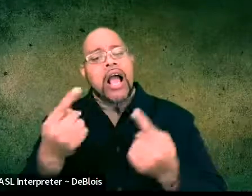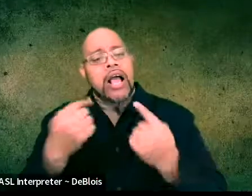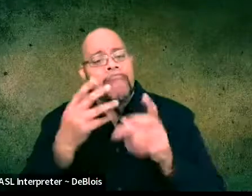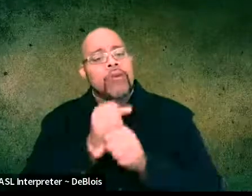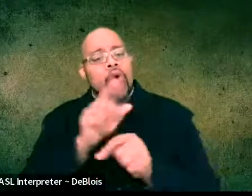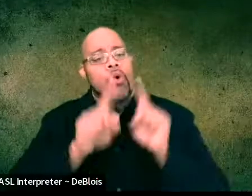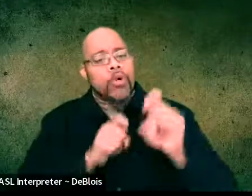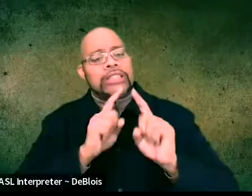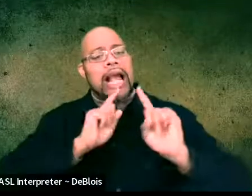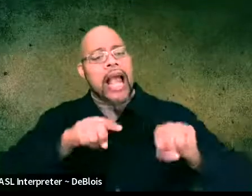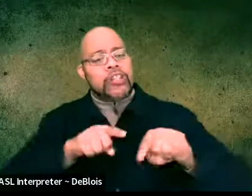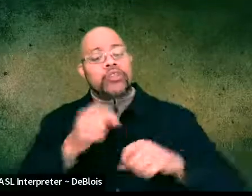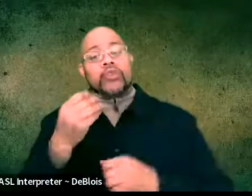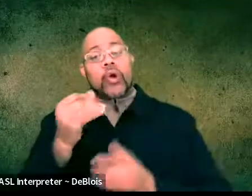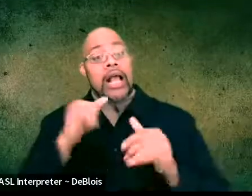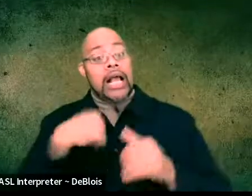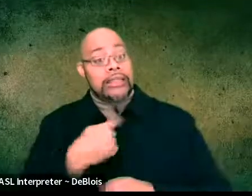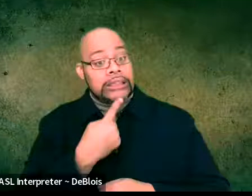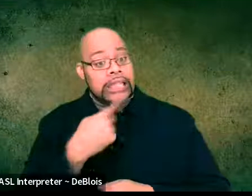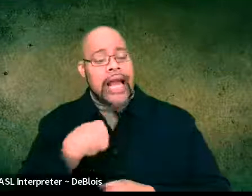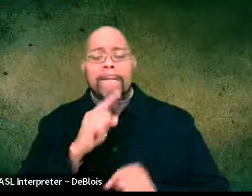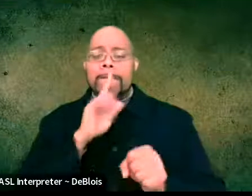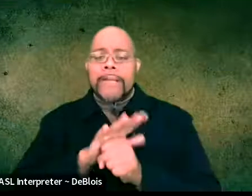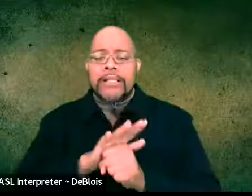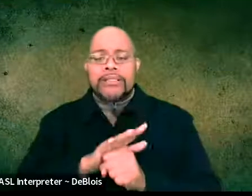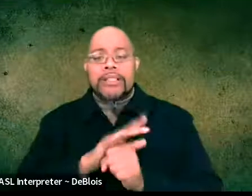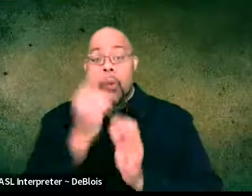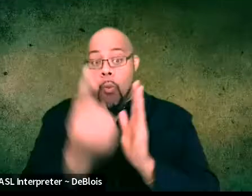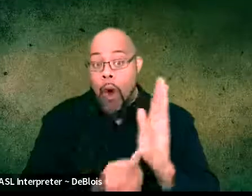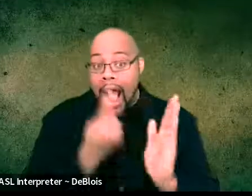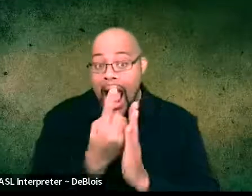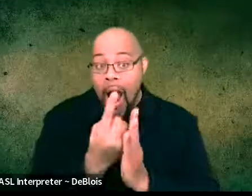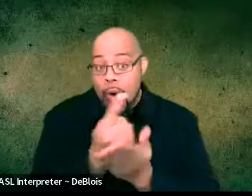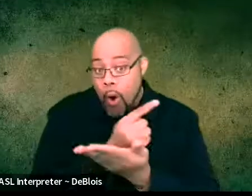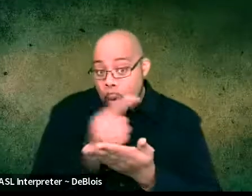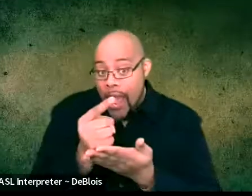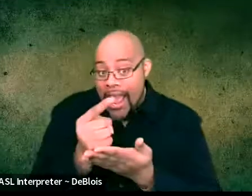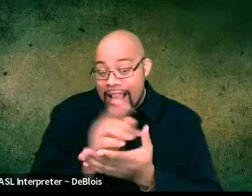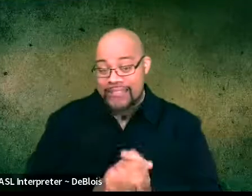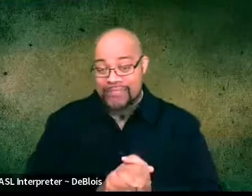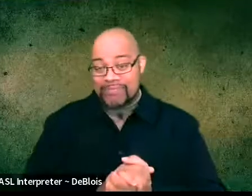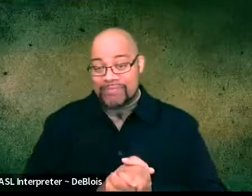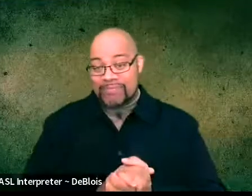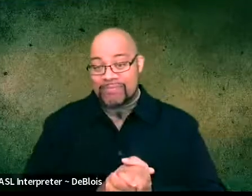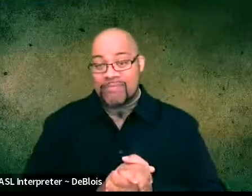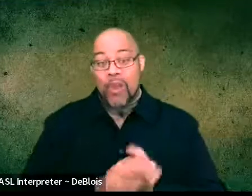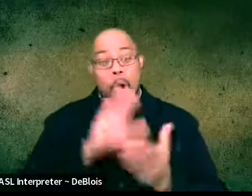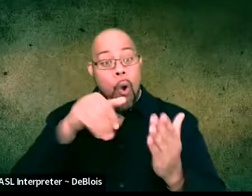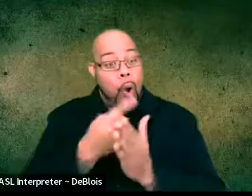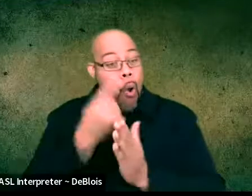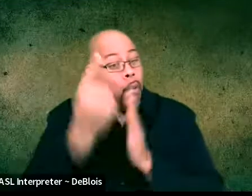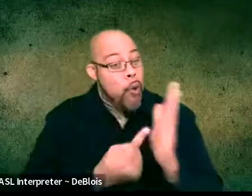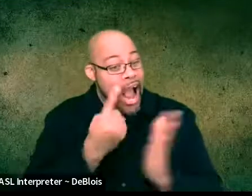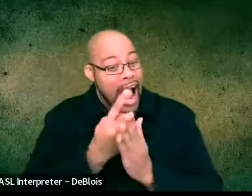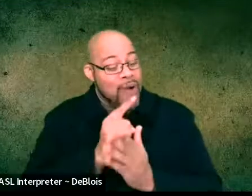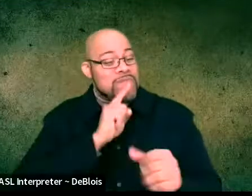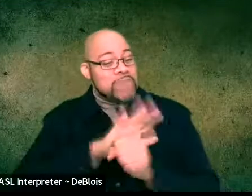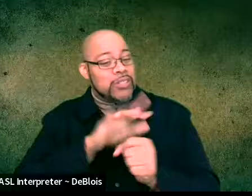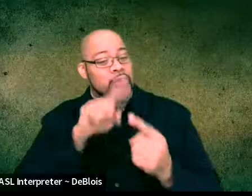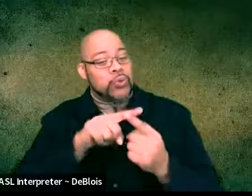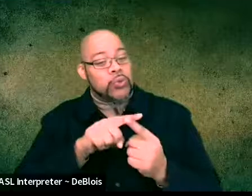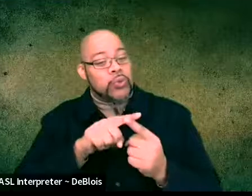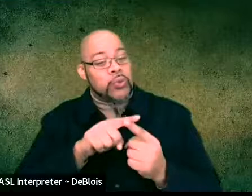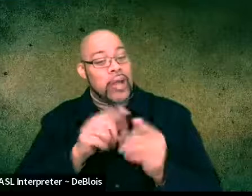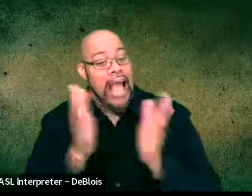your questions answered. And so, like I said, I'm dedicating an hour a week, a whole hour dedicated to answer